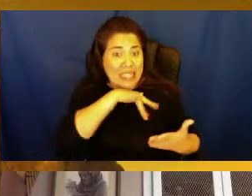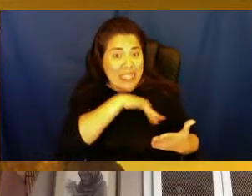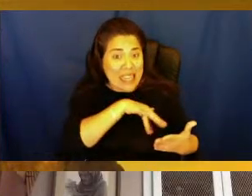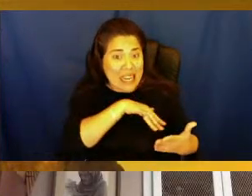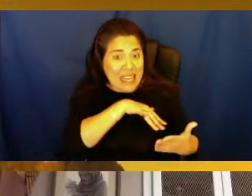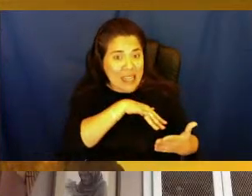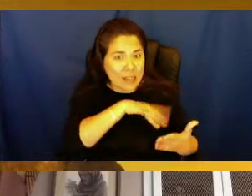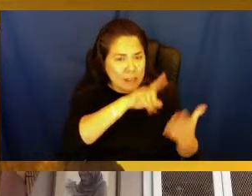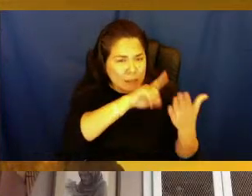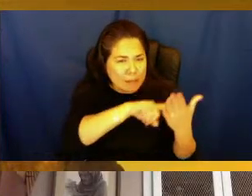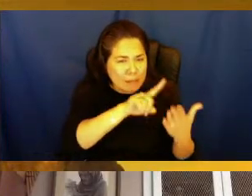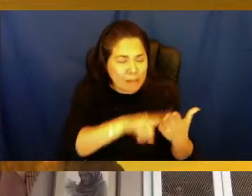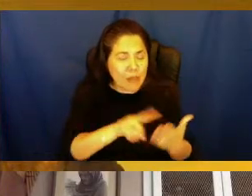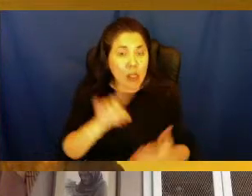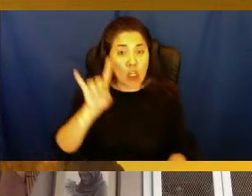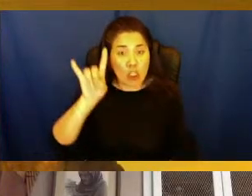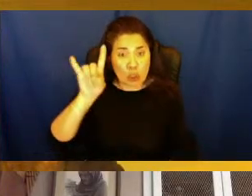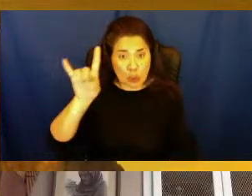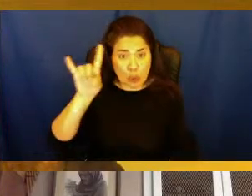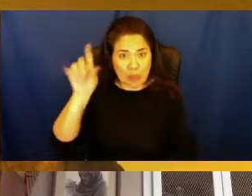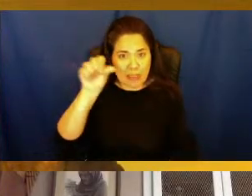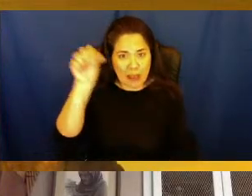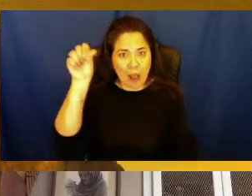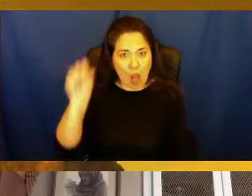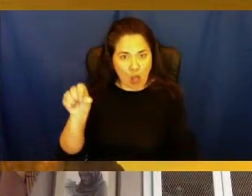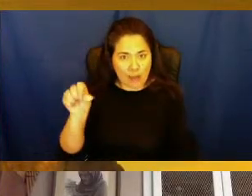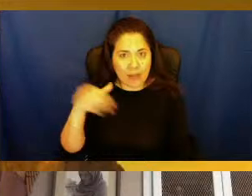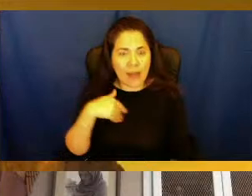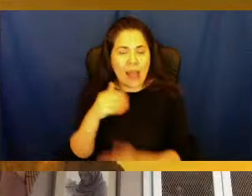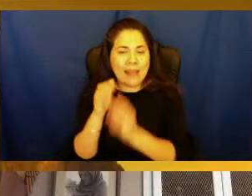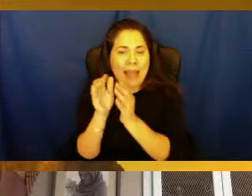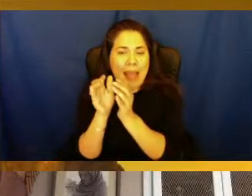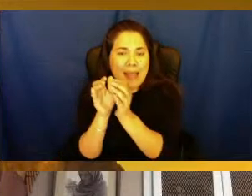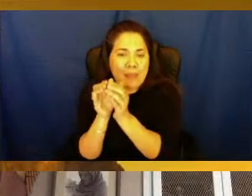only UT Austin has a very small